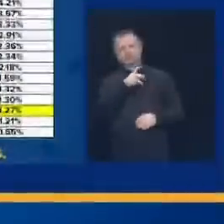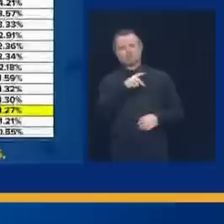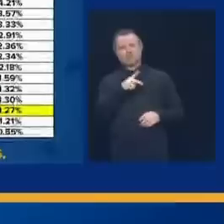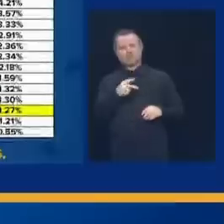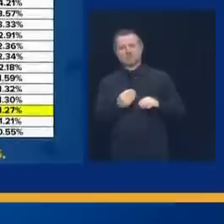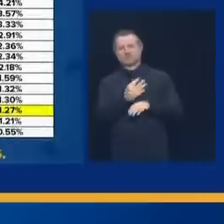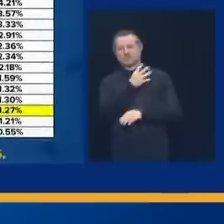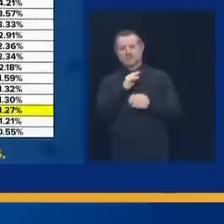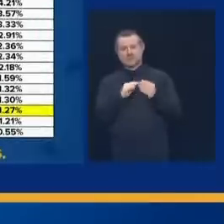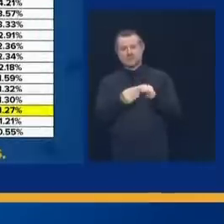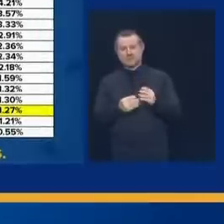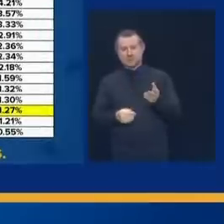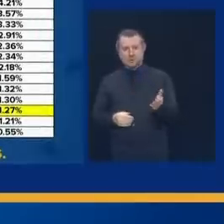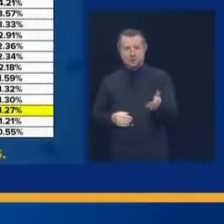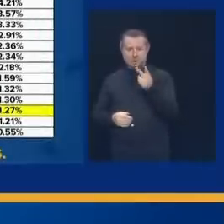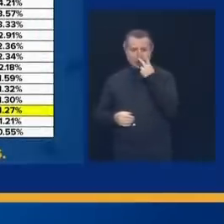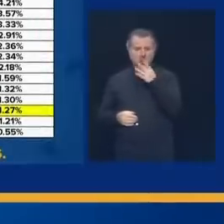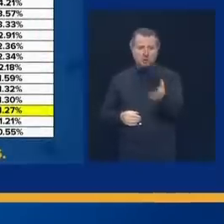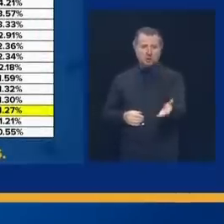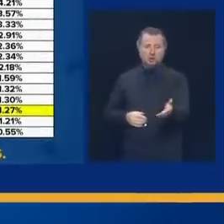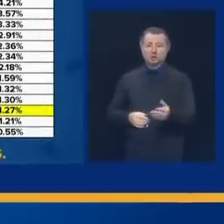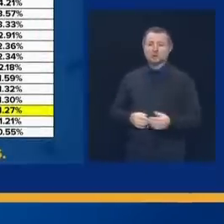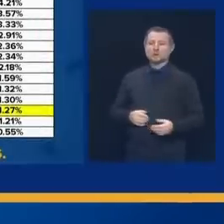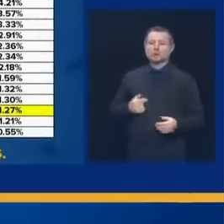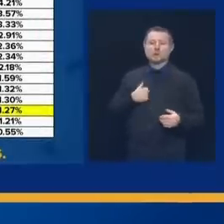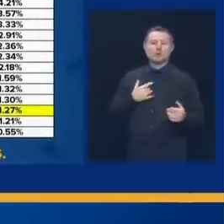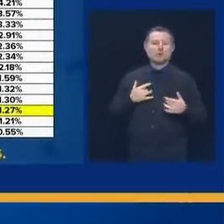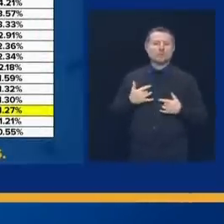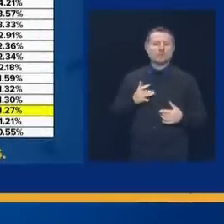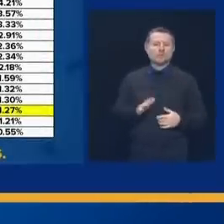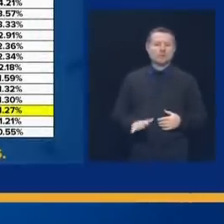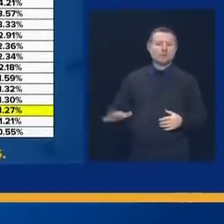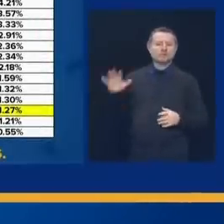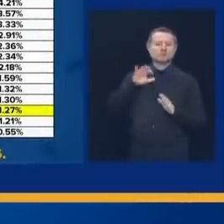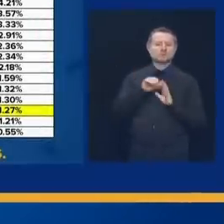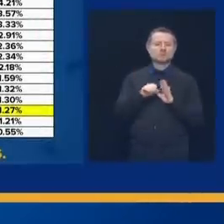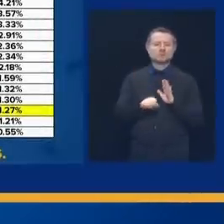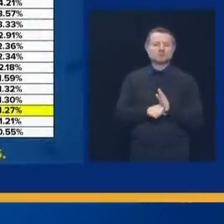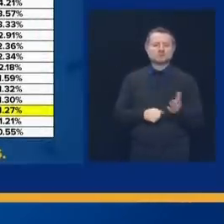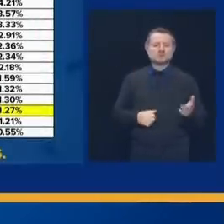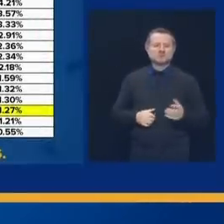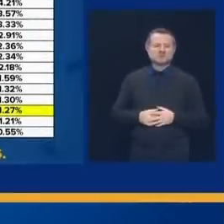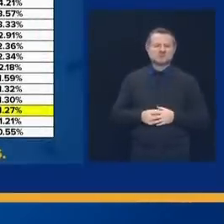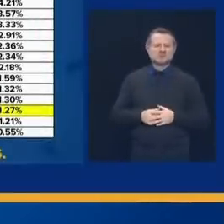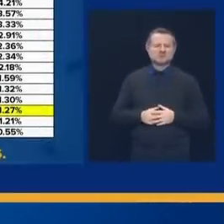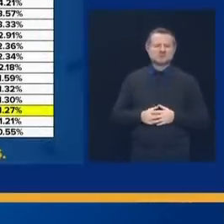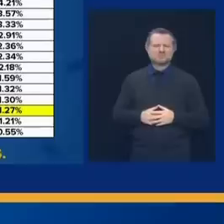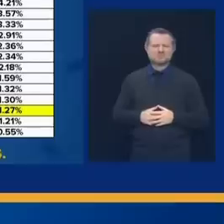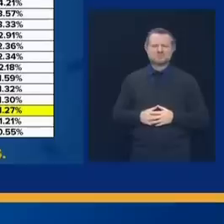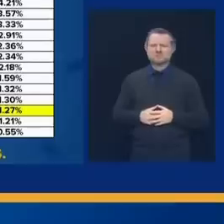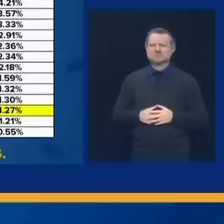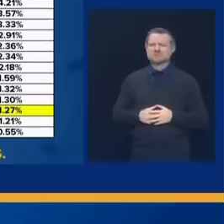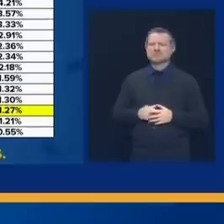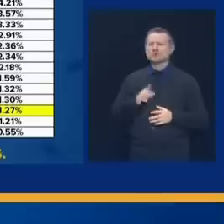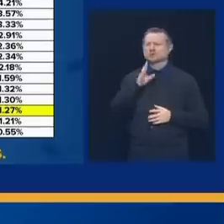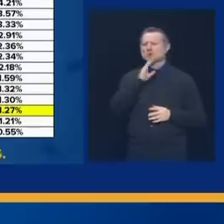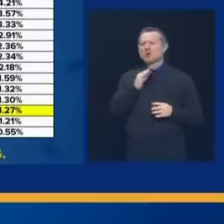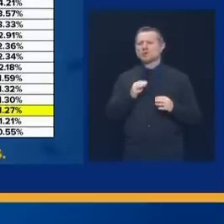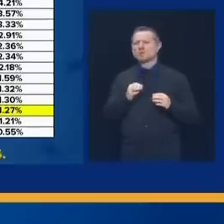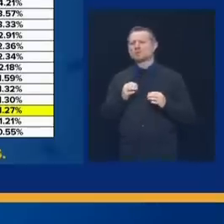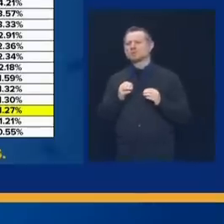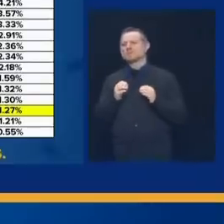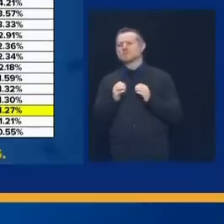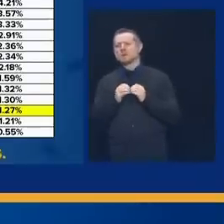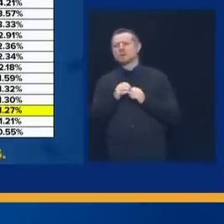I'm concerned about everybody else. And obviously those places that are closer. I spoke to Governor Murphy, I spoke to